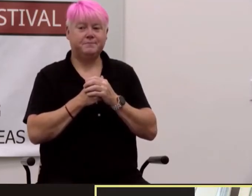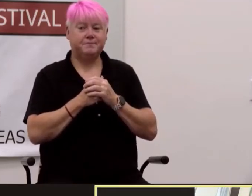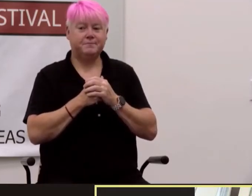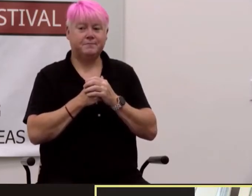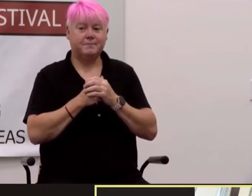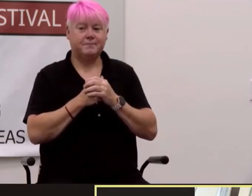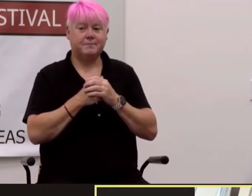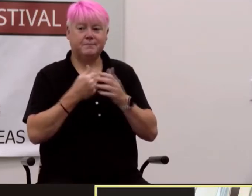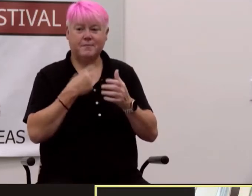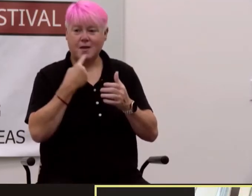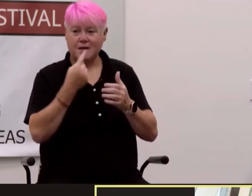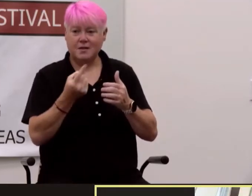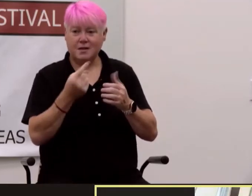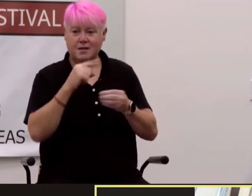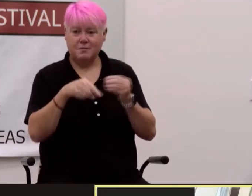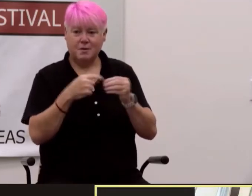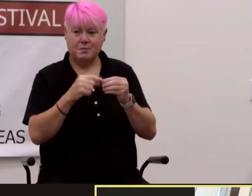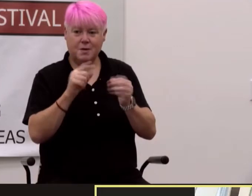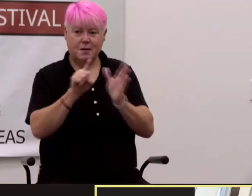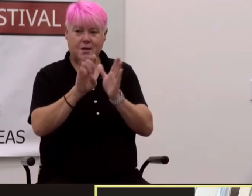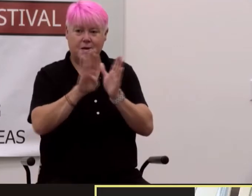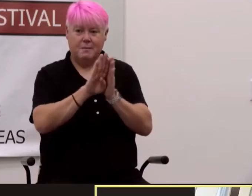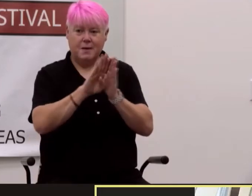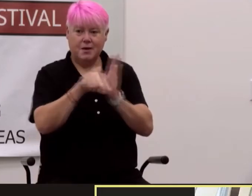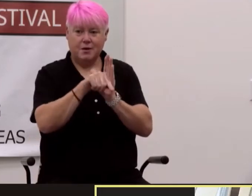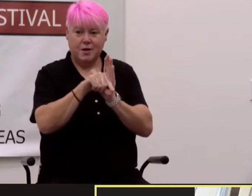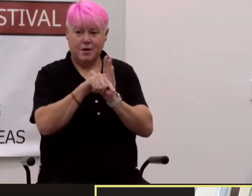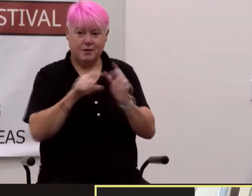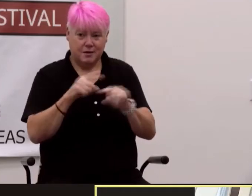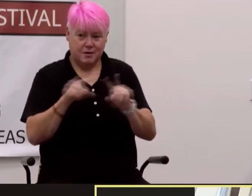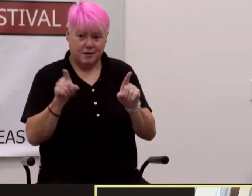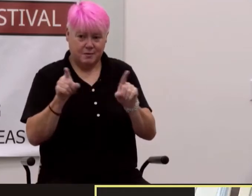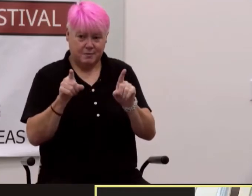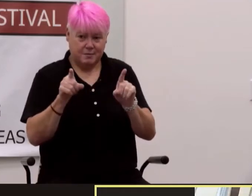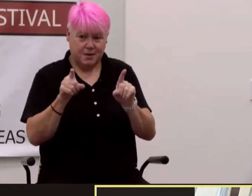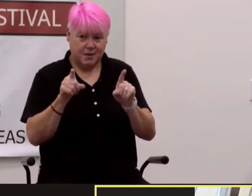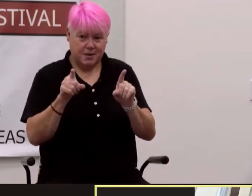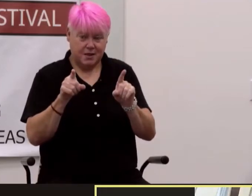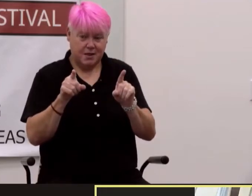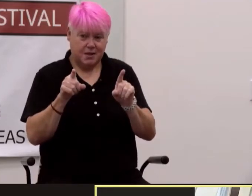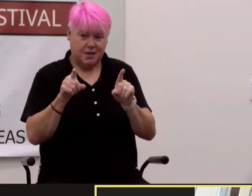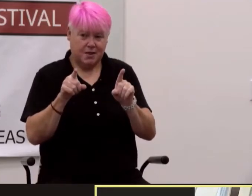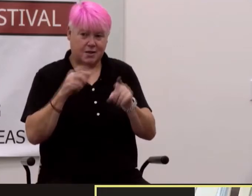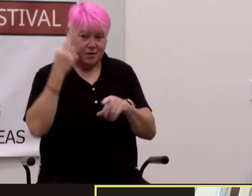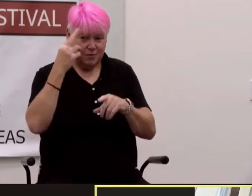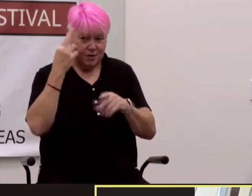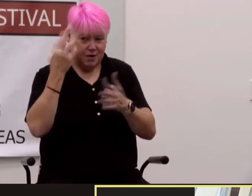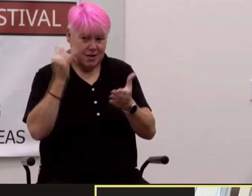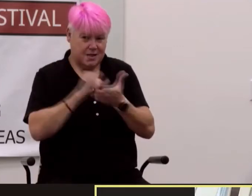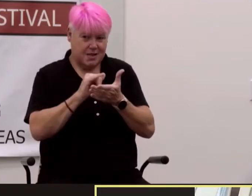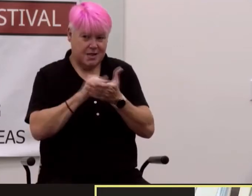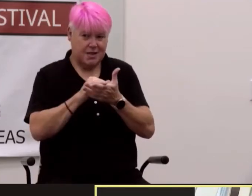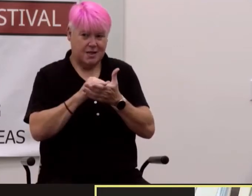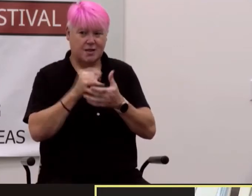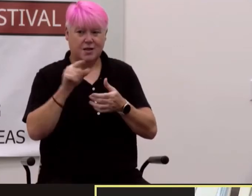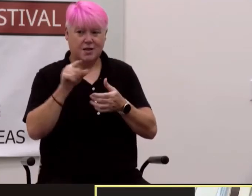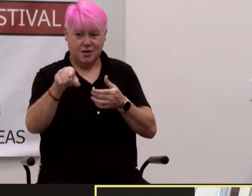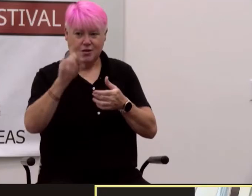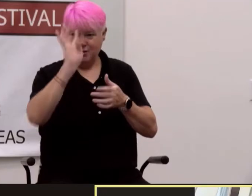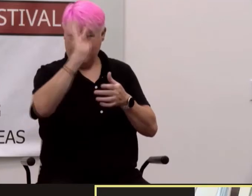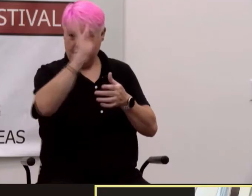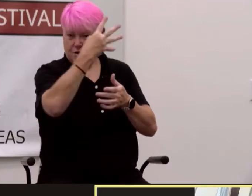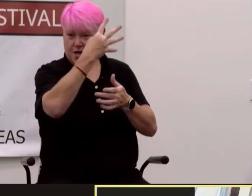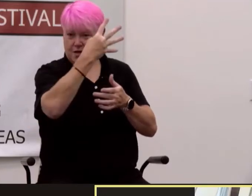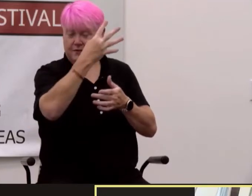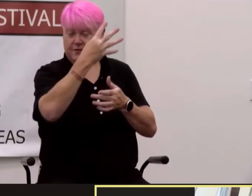I'll tell you about my background, but I got to back this up for a second. You got to realize you are also creative, because you're the